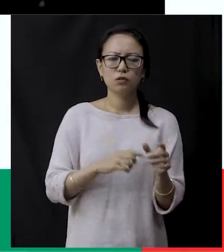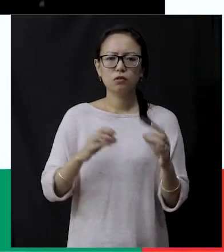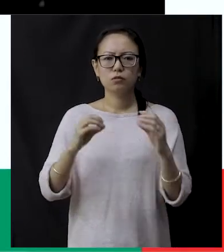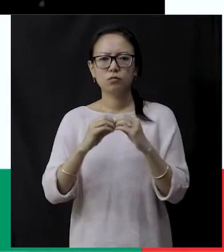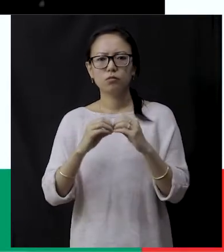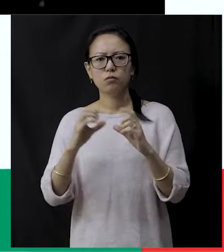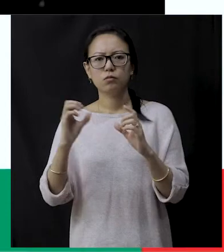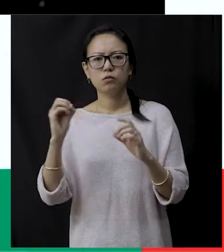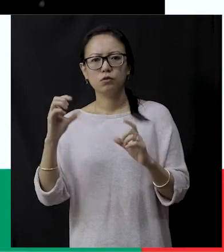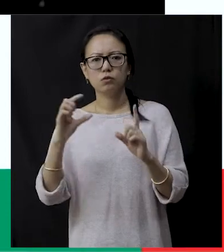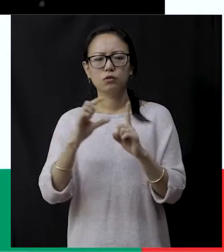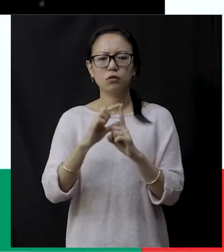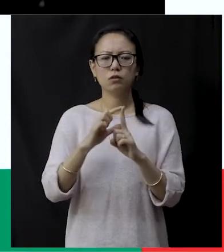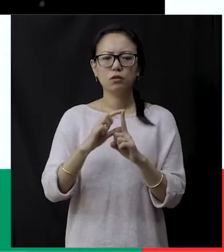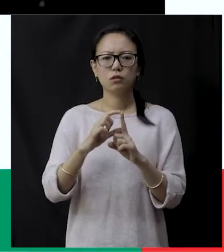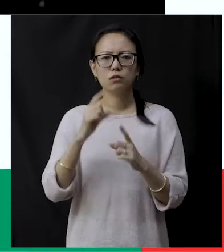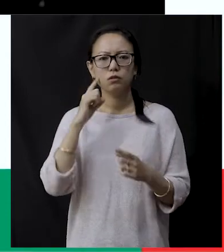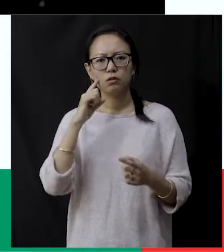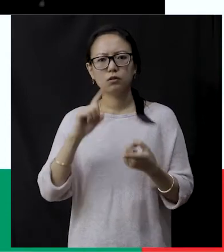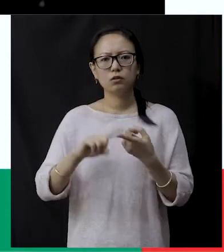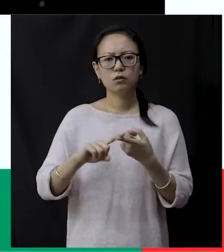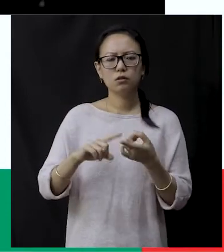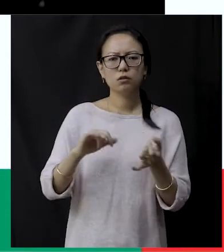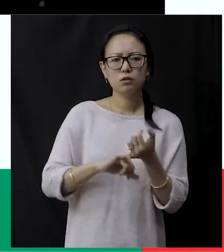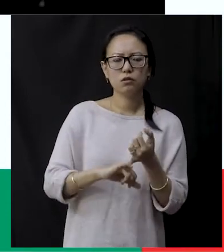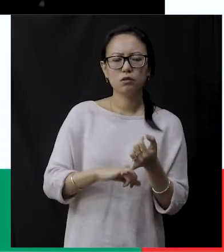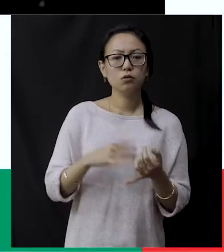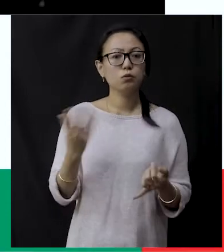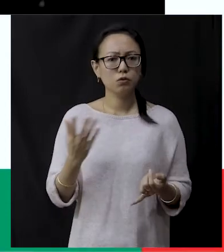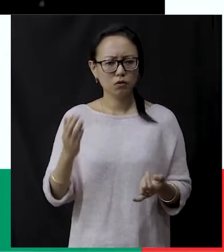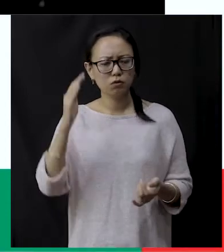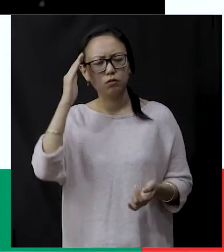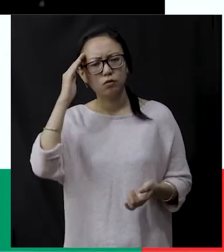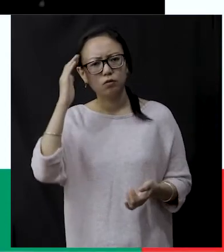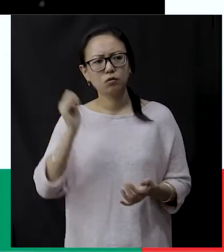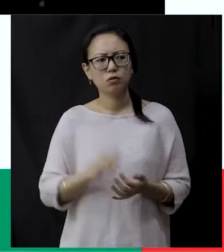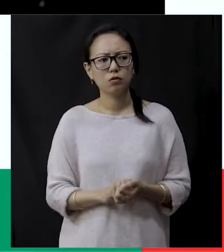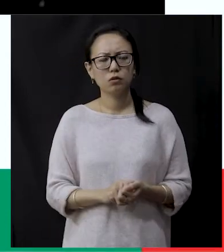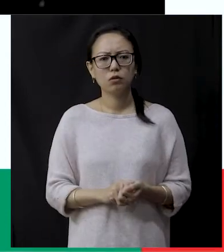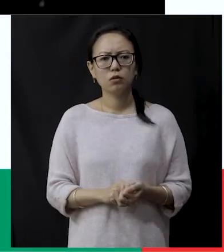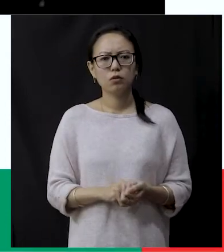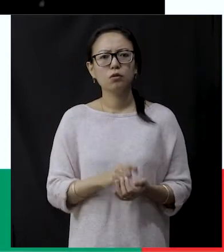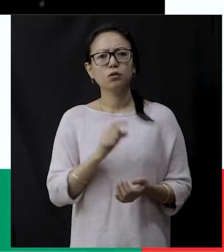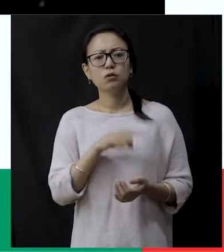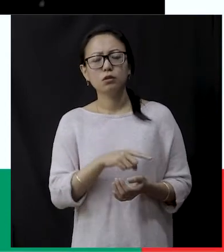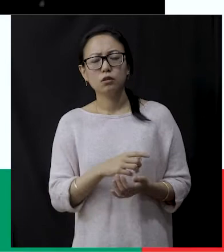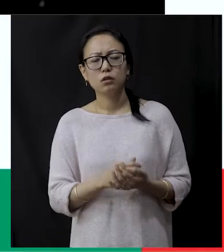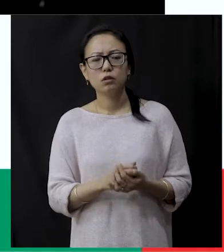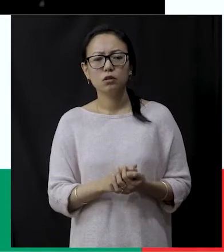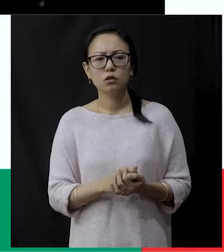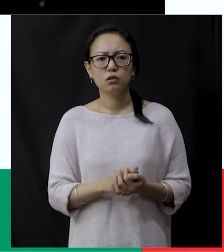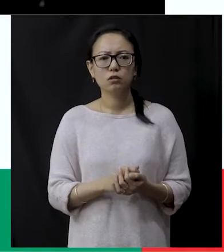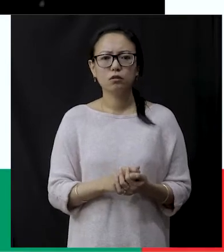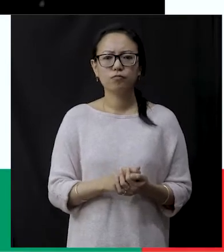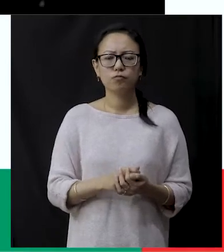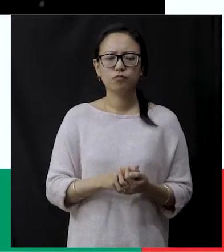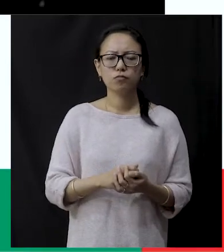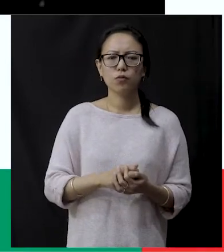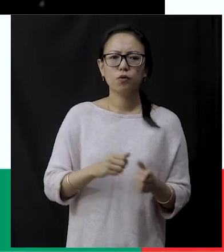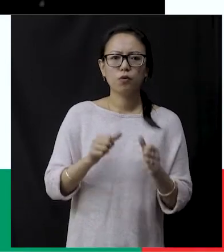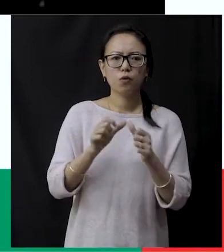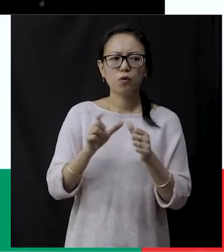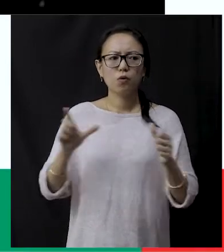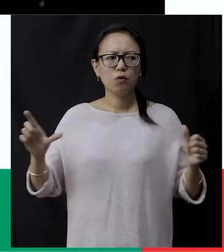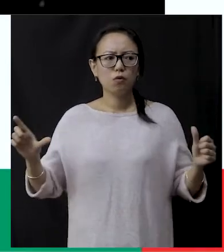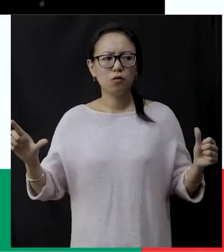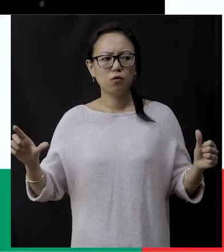up this universe. Okay, so heavenly bodies. Okay, before I tell